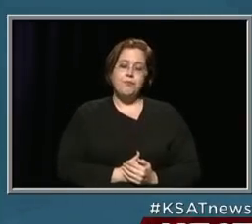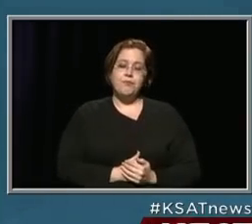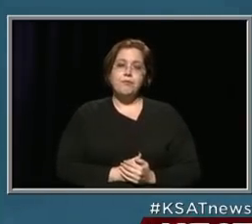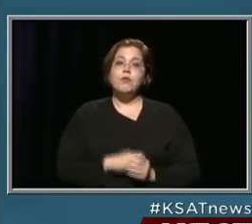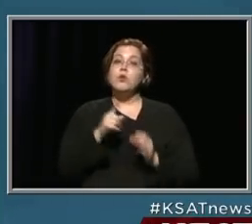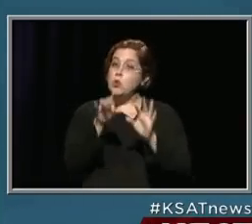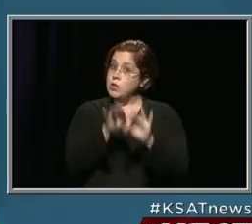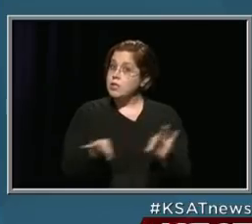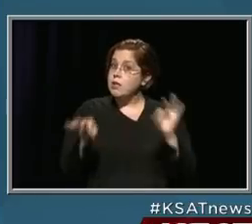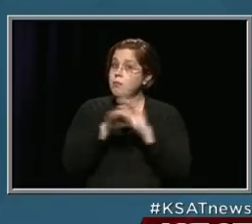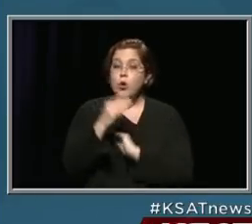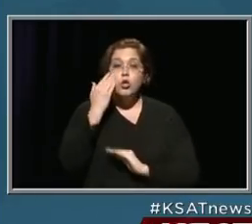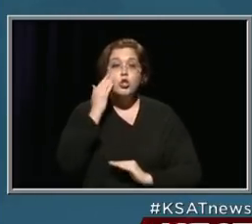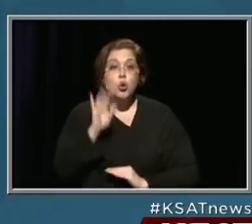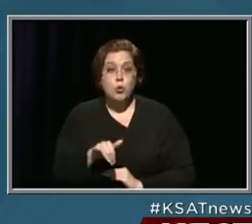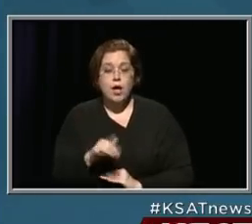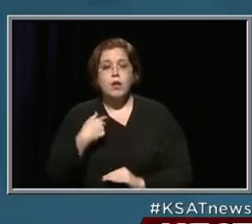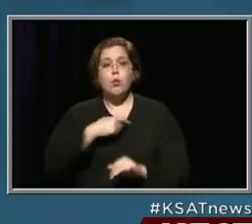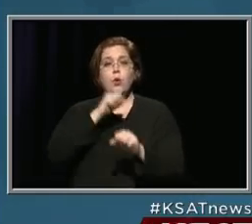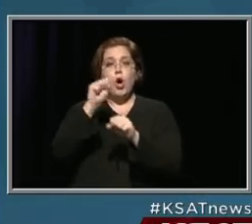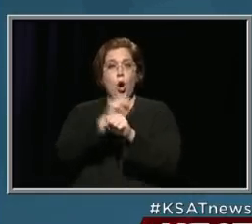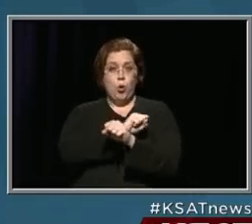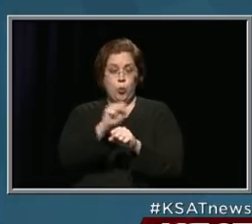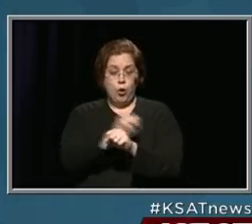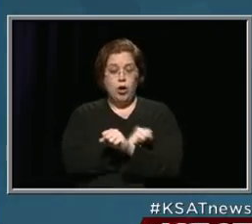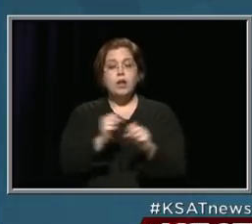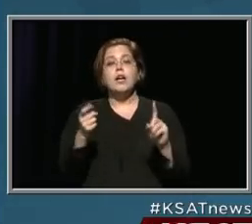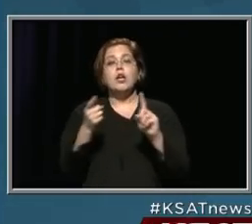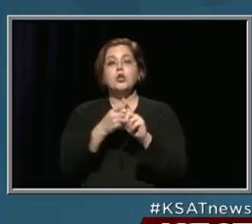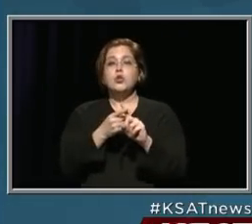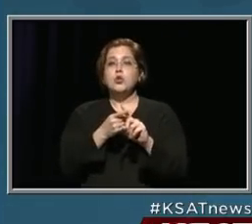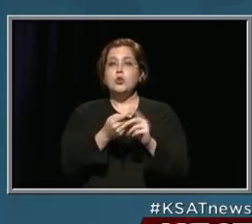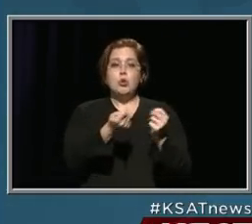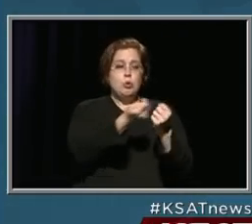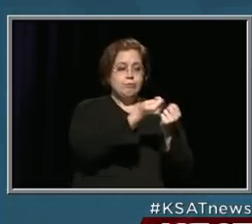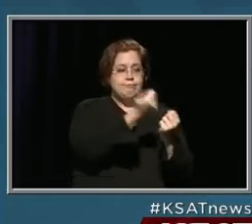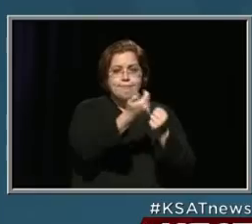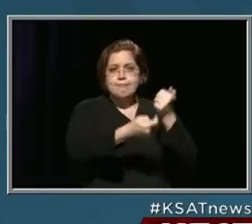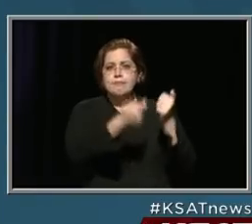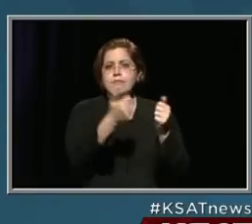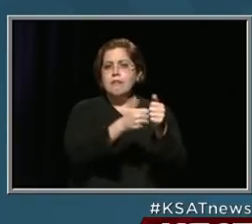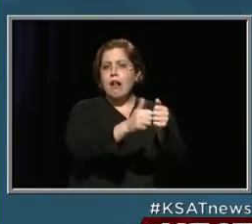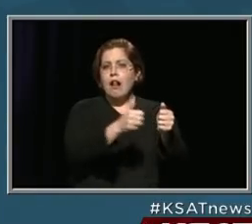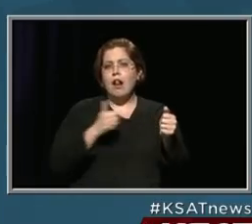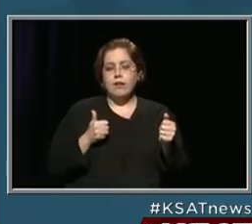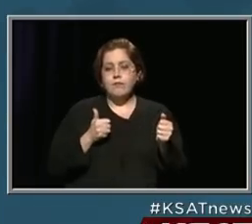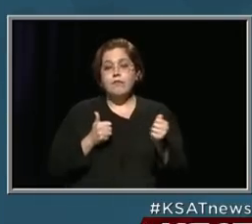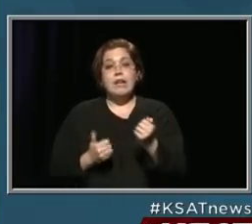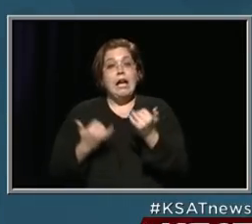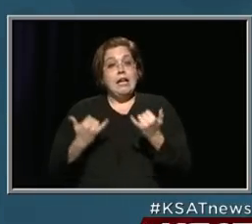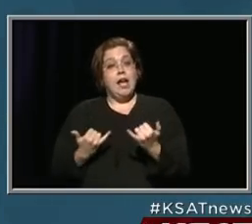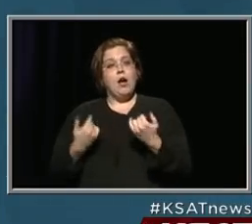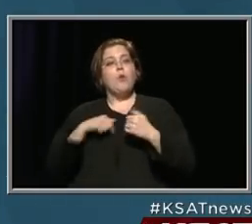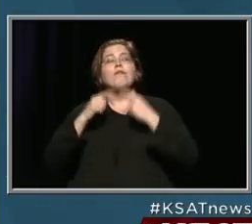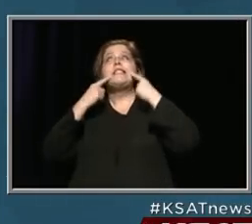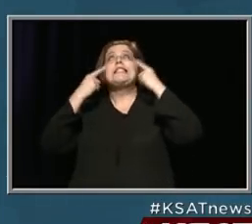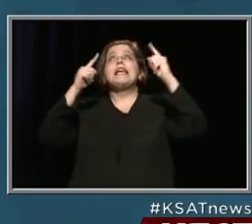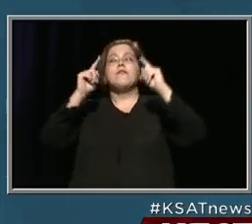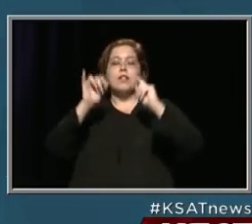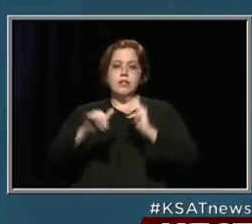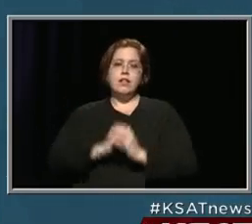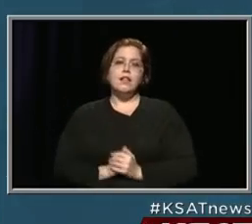very important to note that we are working to clear out those backlogs, and now we have successfully done